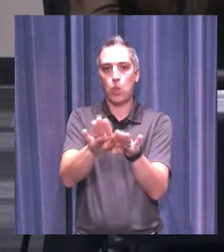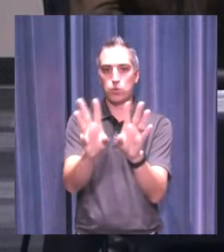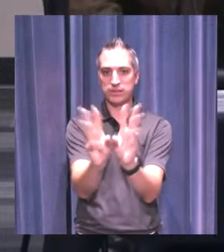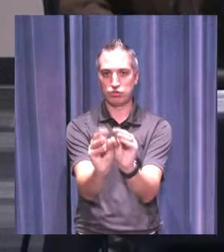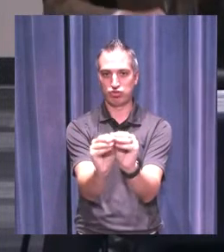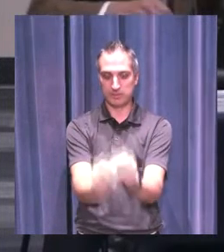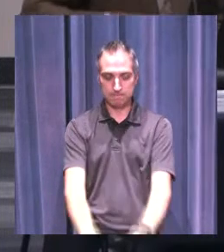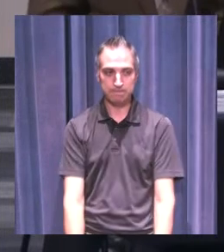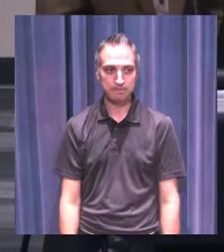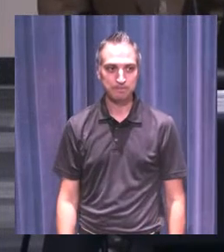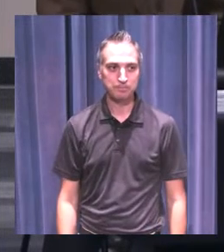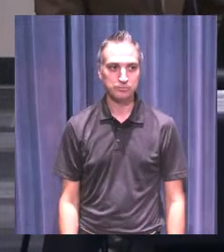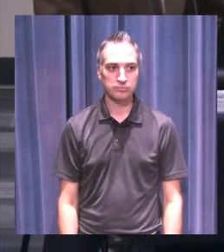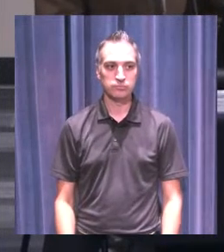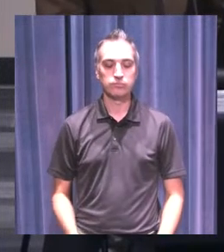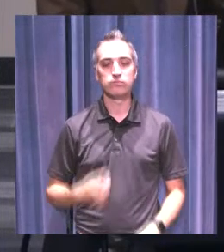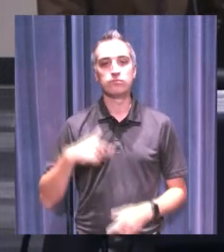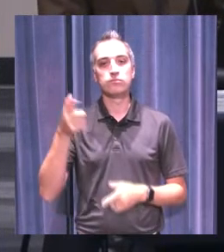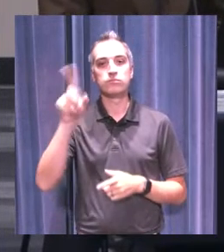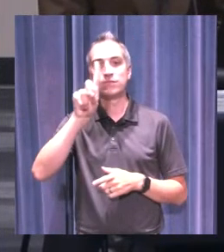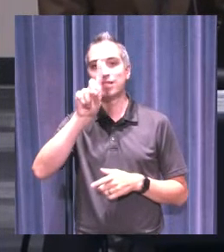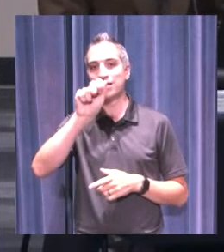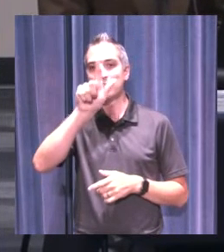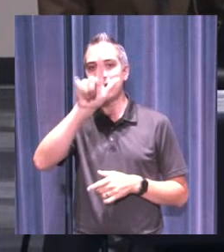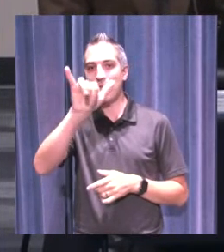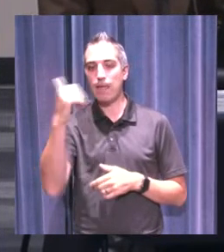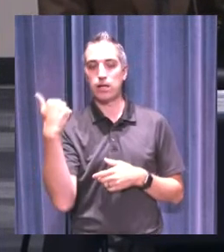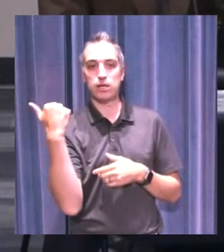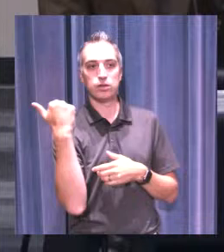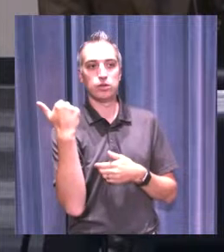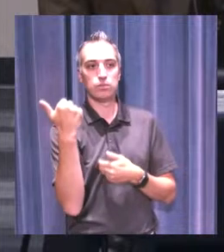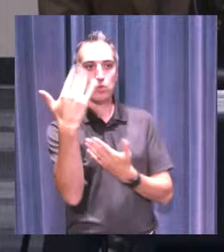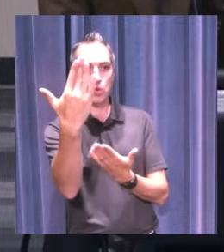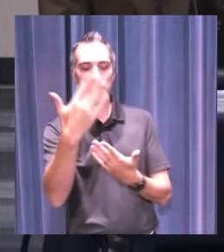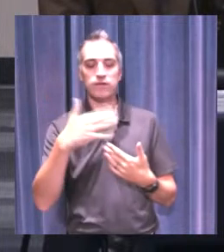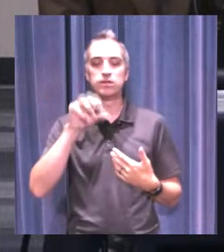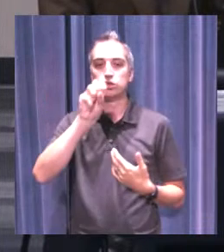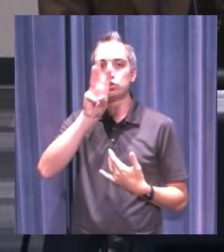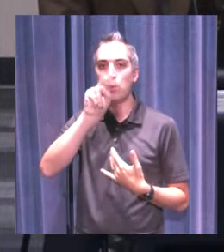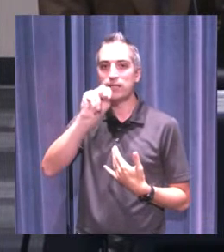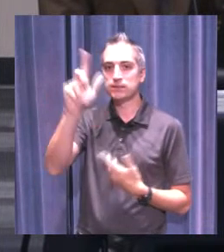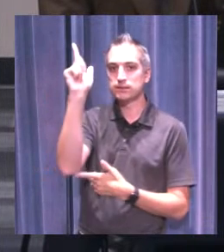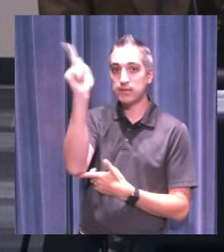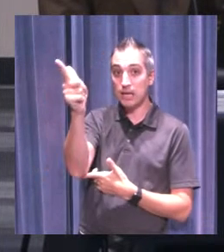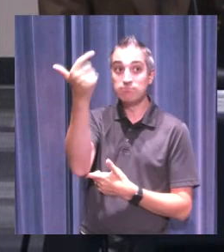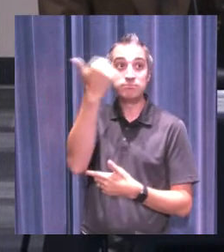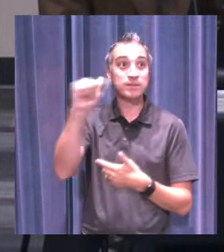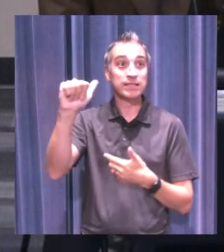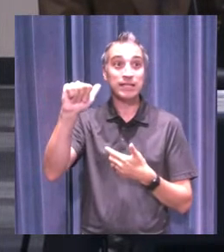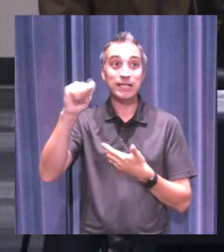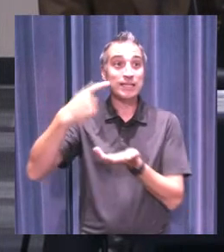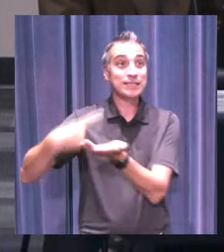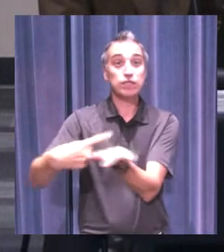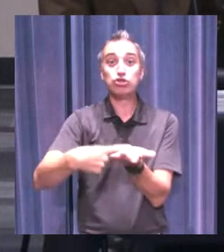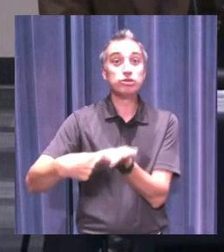Is there a motion to go into closed So session? moved. A motion, do we have a second? We have a Second. second. Any discussion?